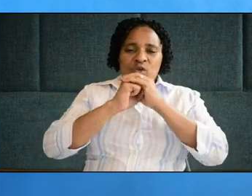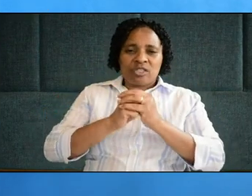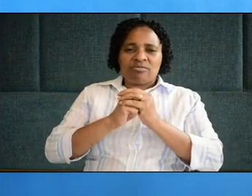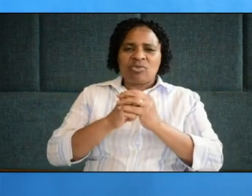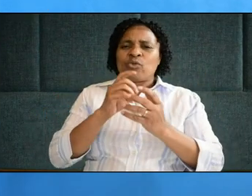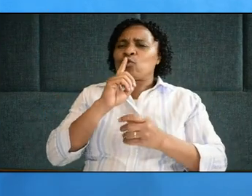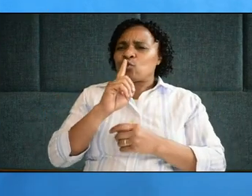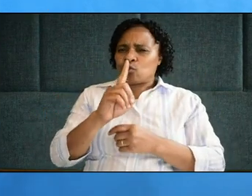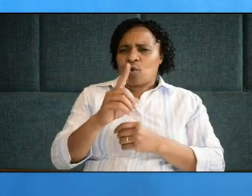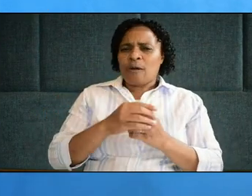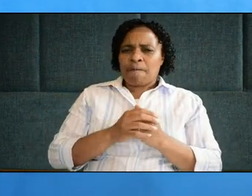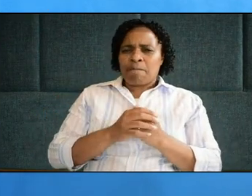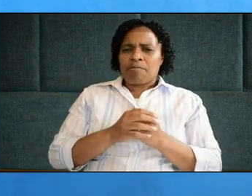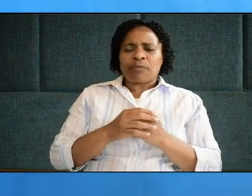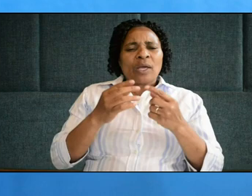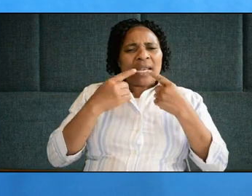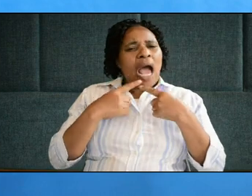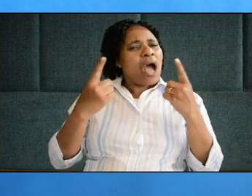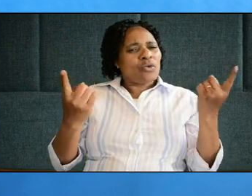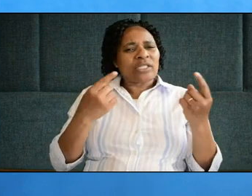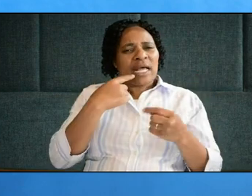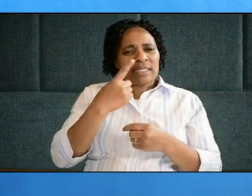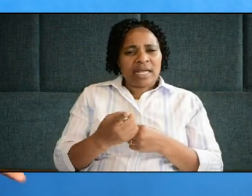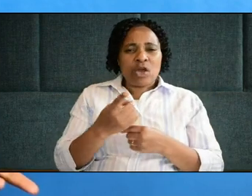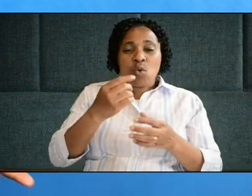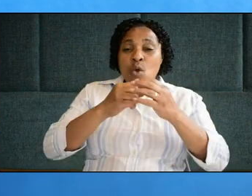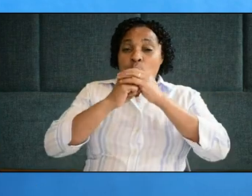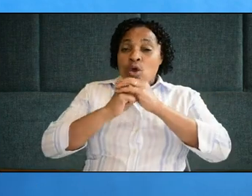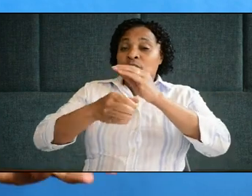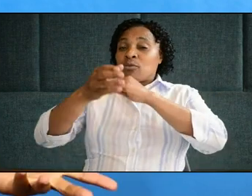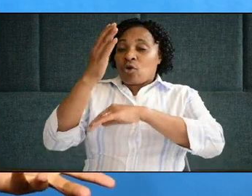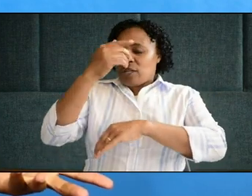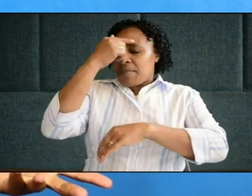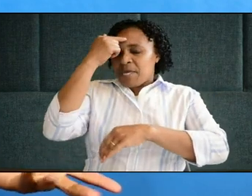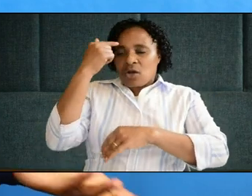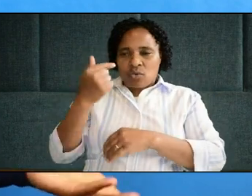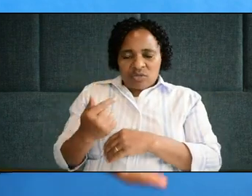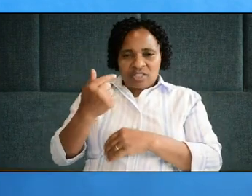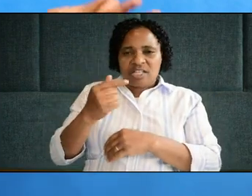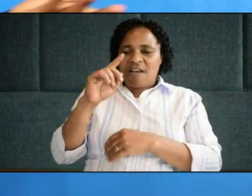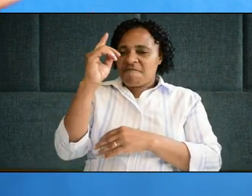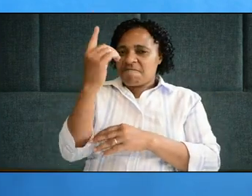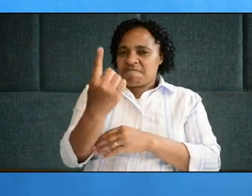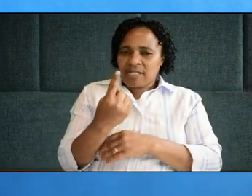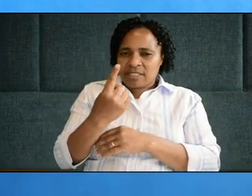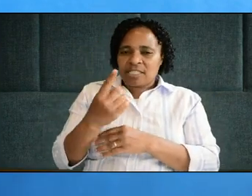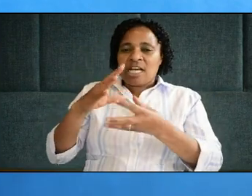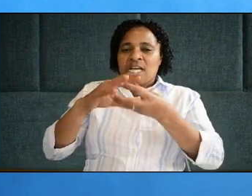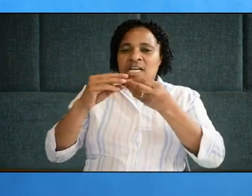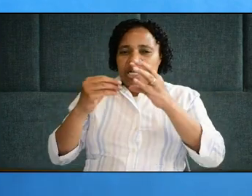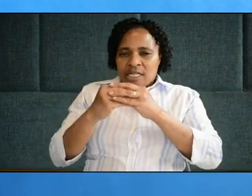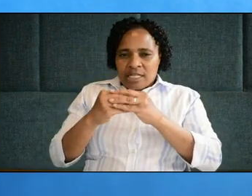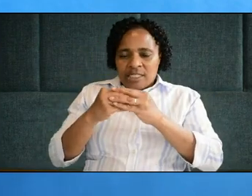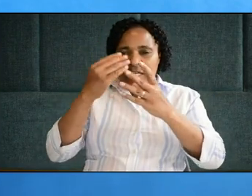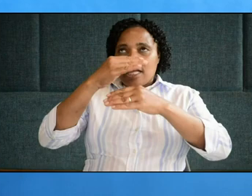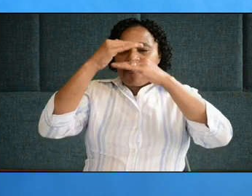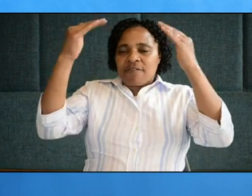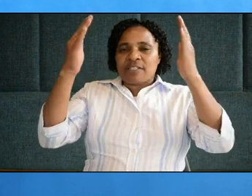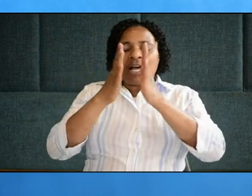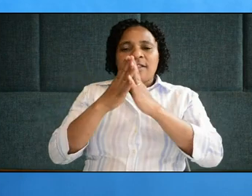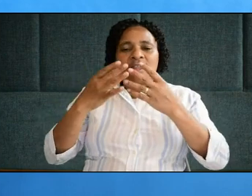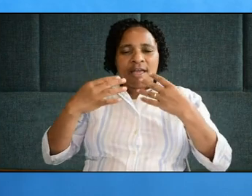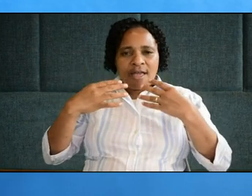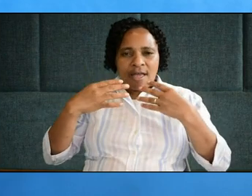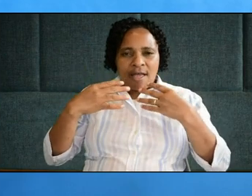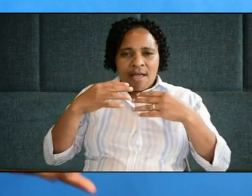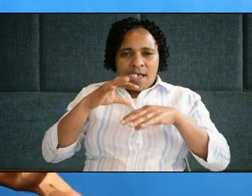can declare and say that we worship God because first he created the heavens and the earth,